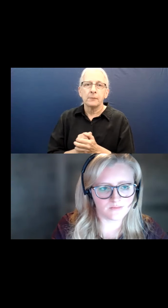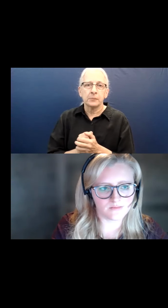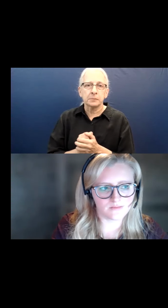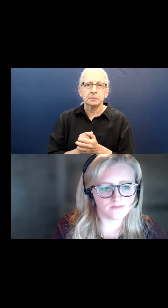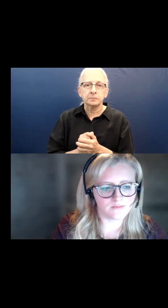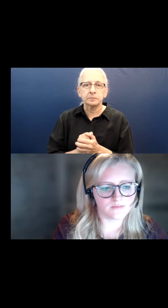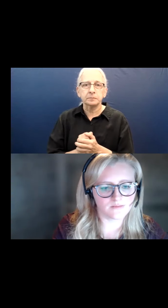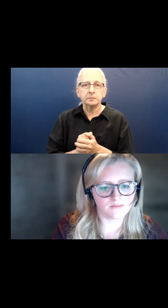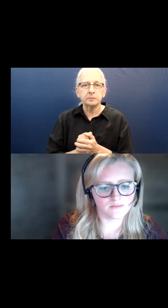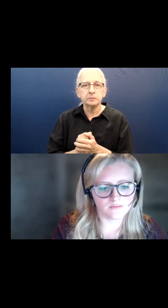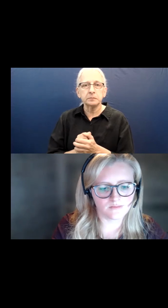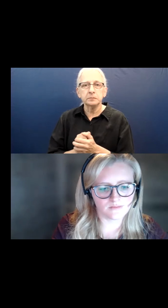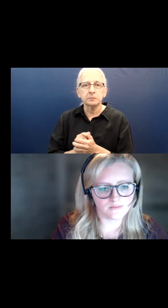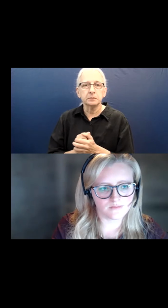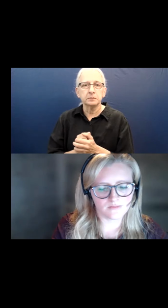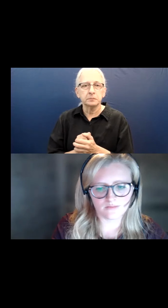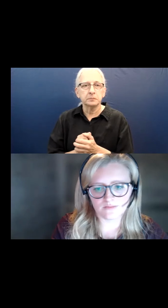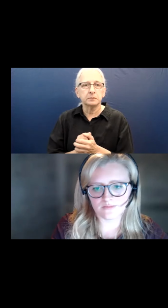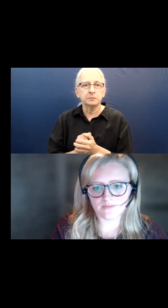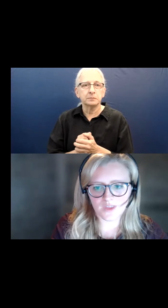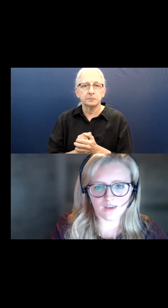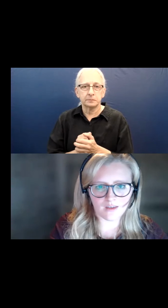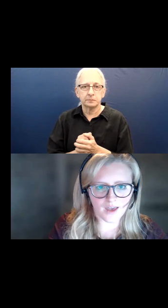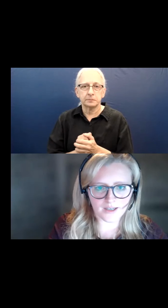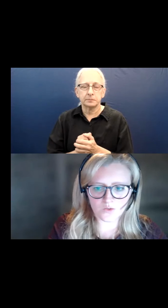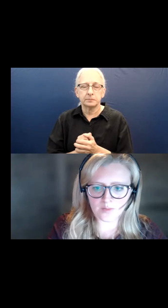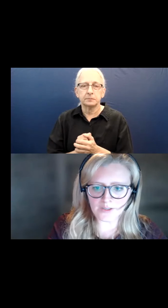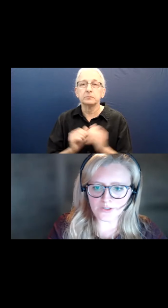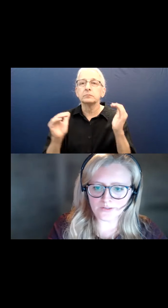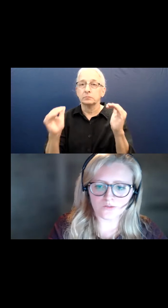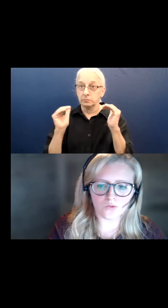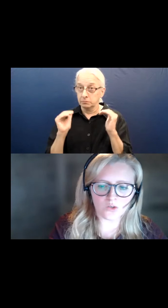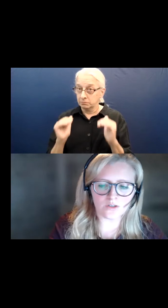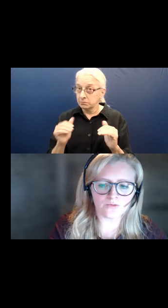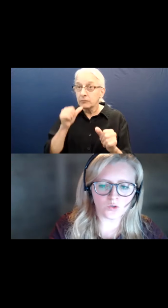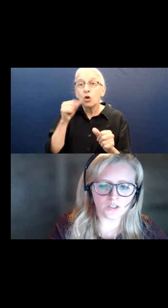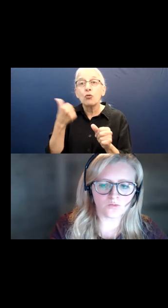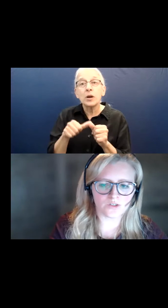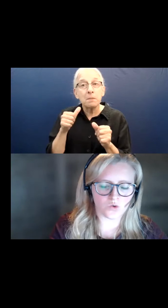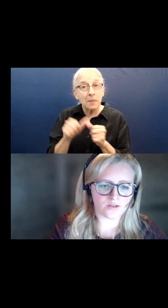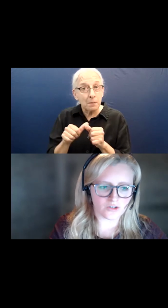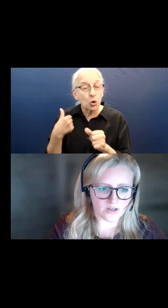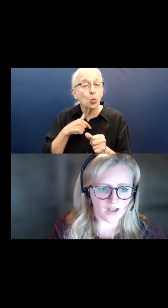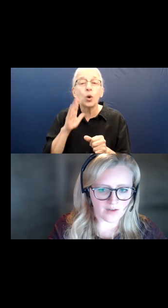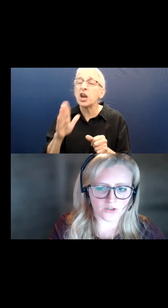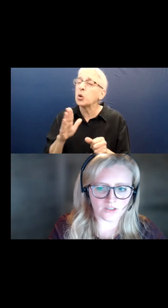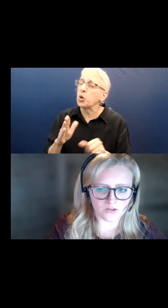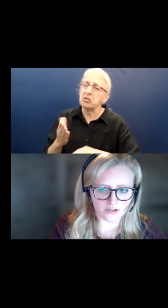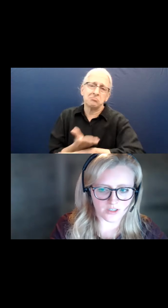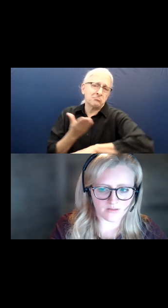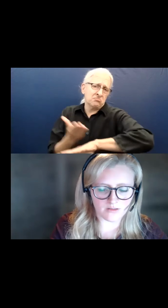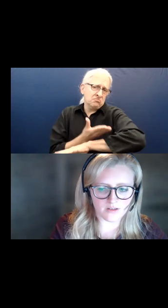As a reminder, we will fully restore the trail